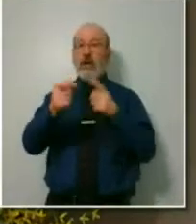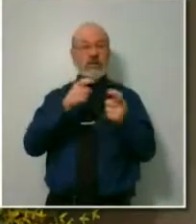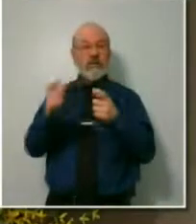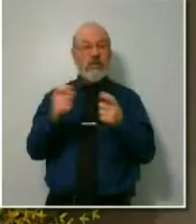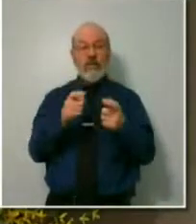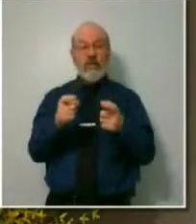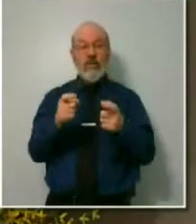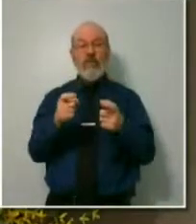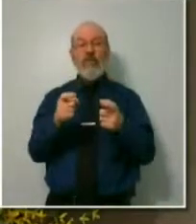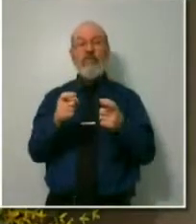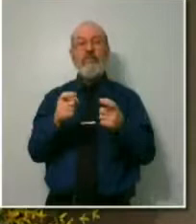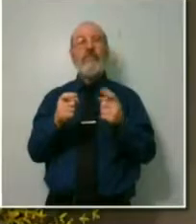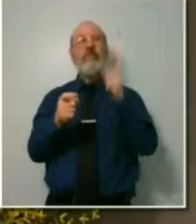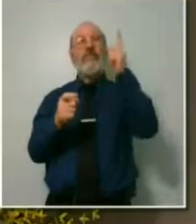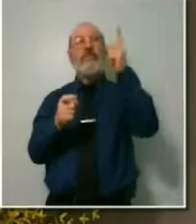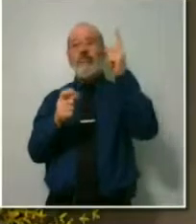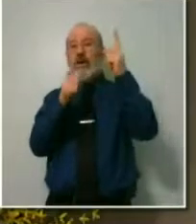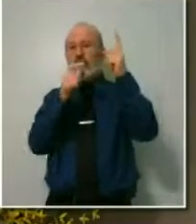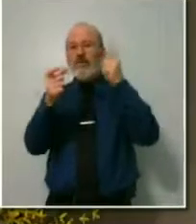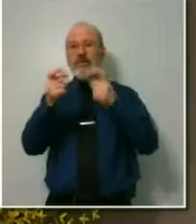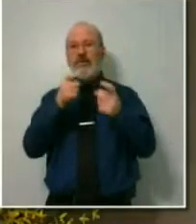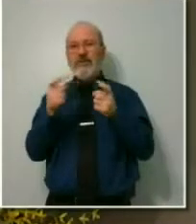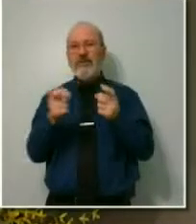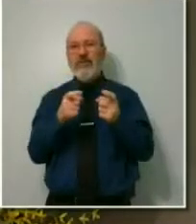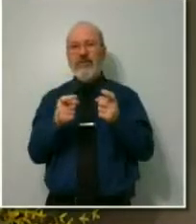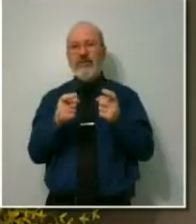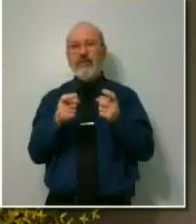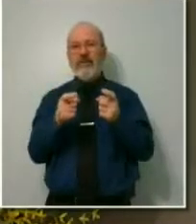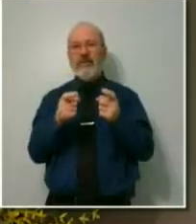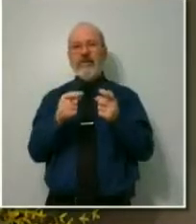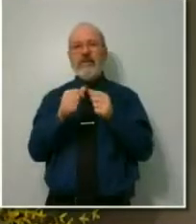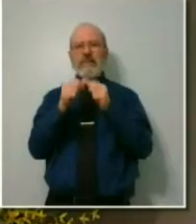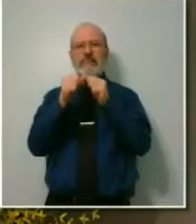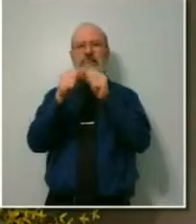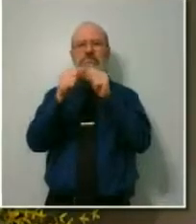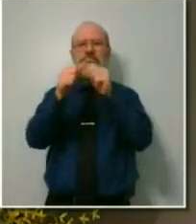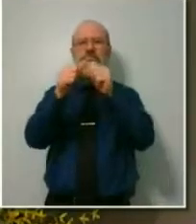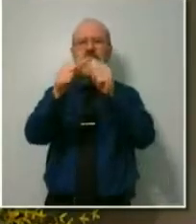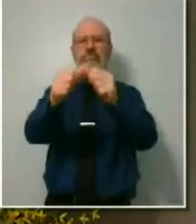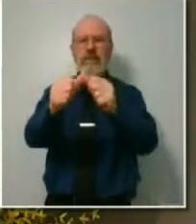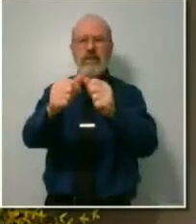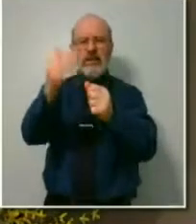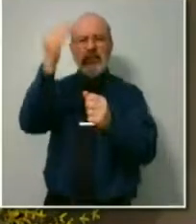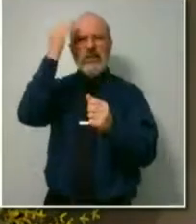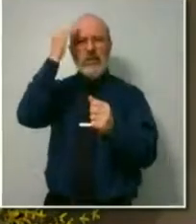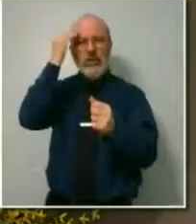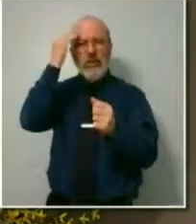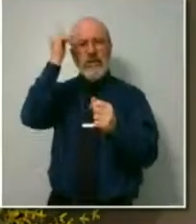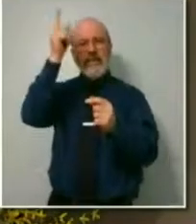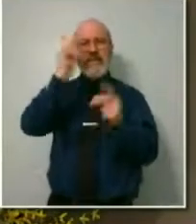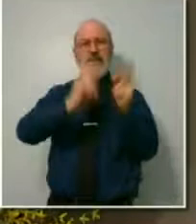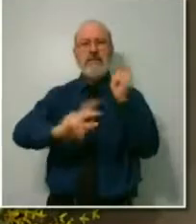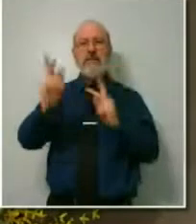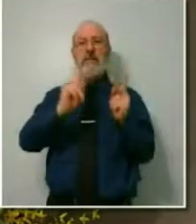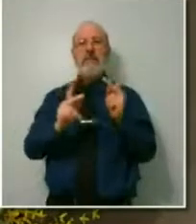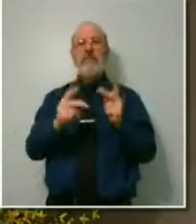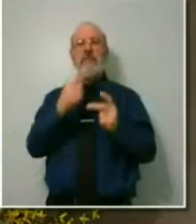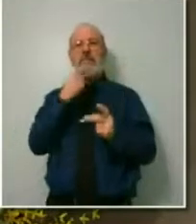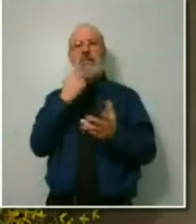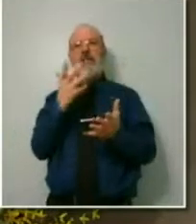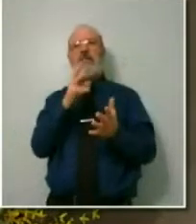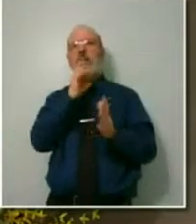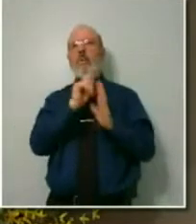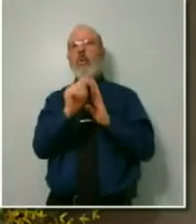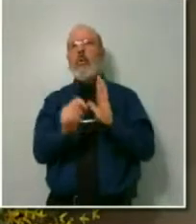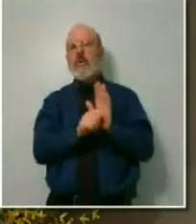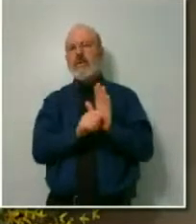the one who is in control is constantly aware of his people. Now, you say that's the Old Testament, that's